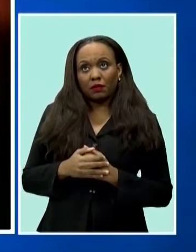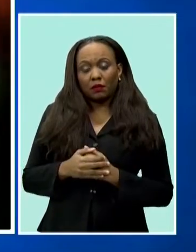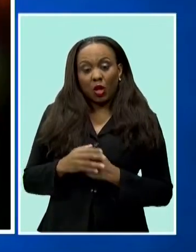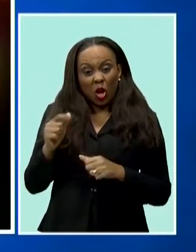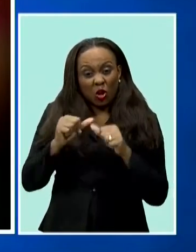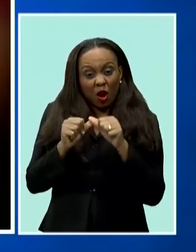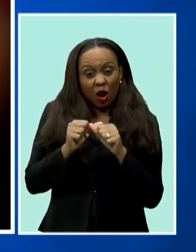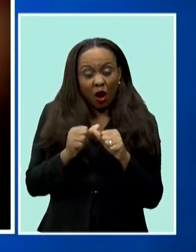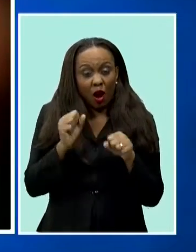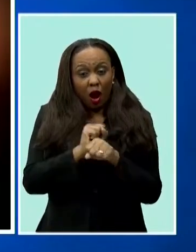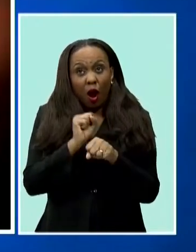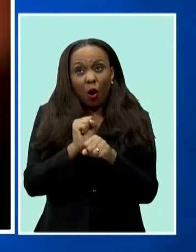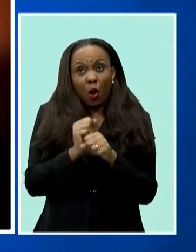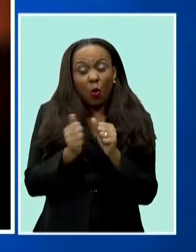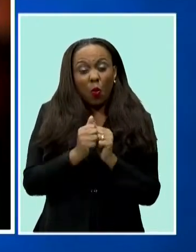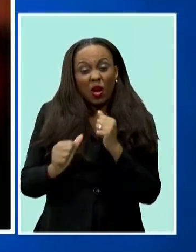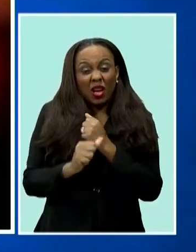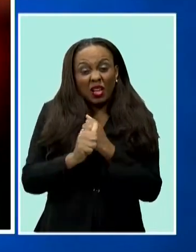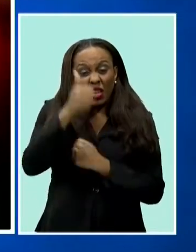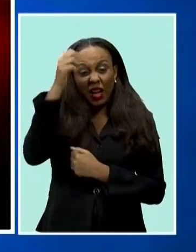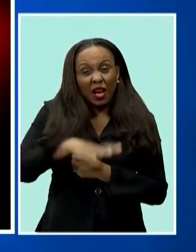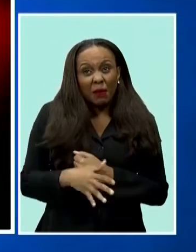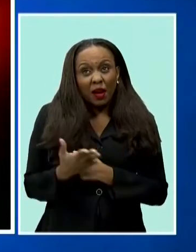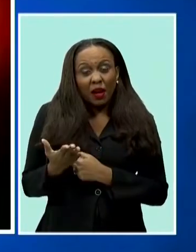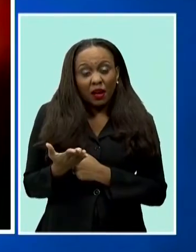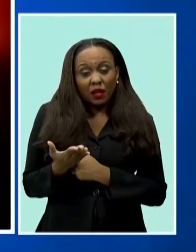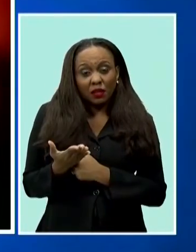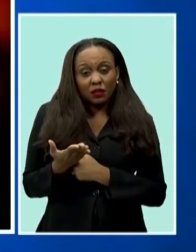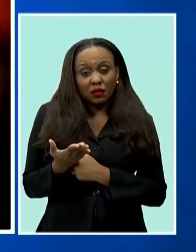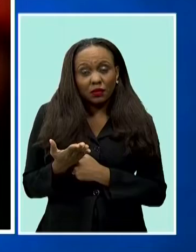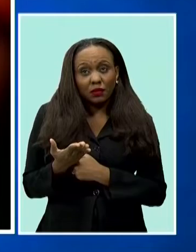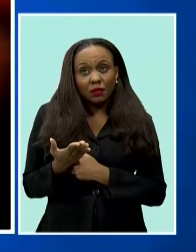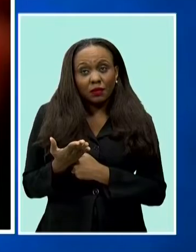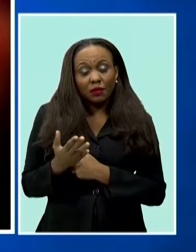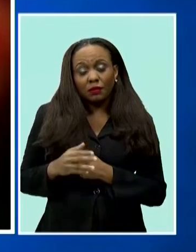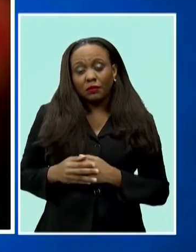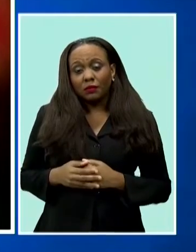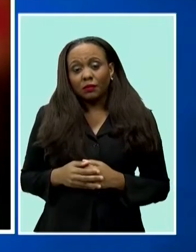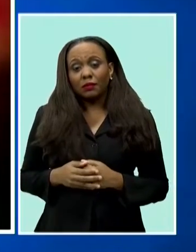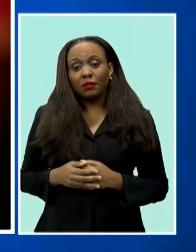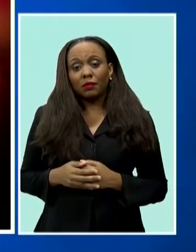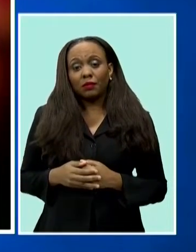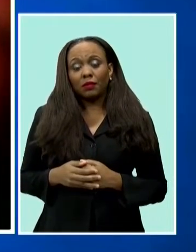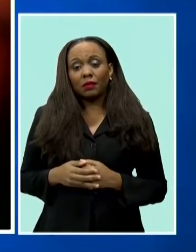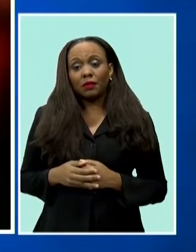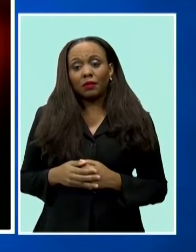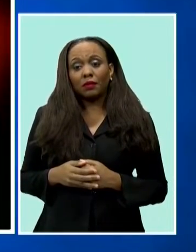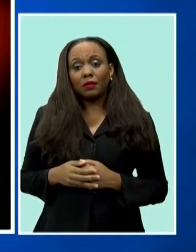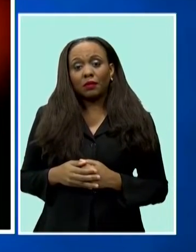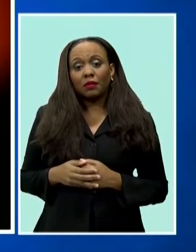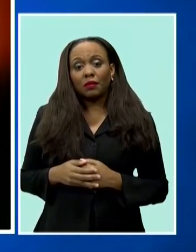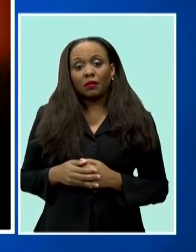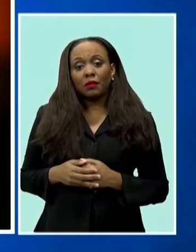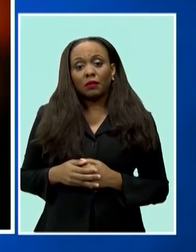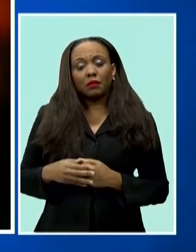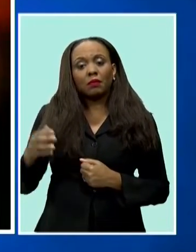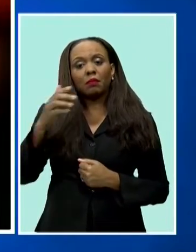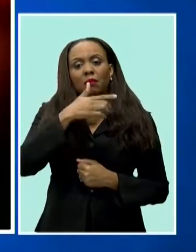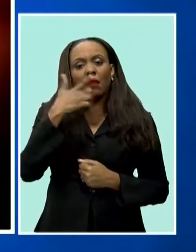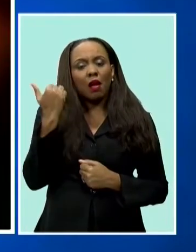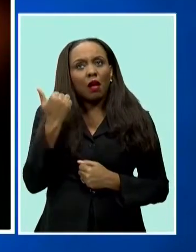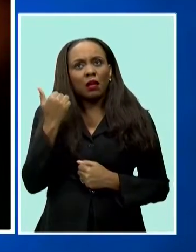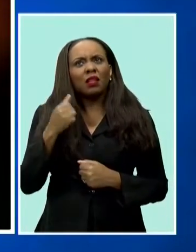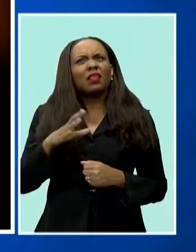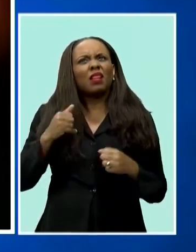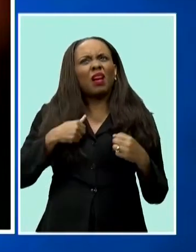work with a dangerous reptile. Because your government means...